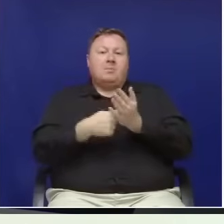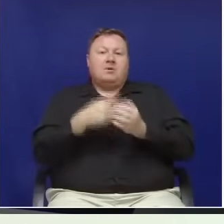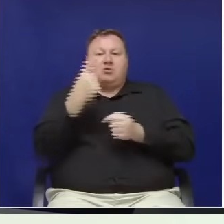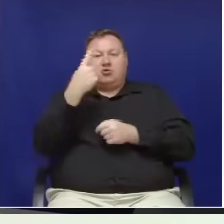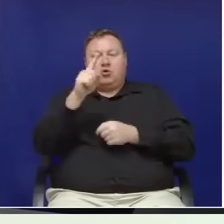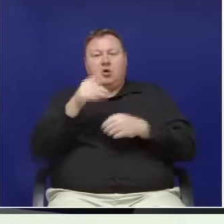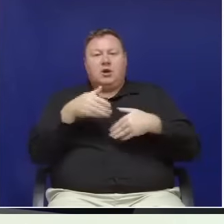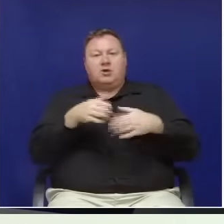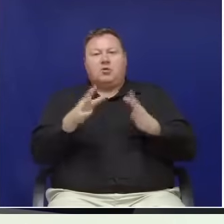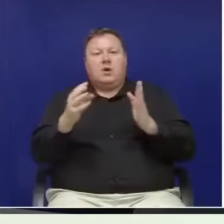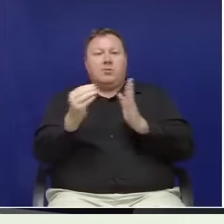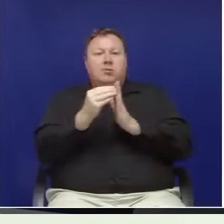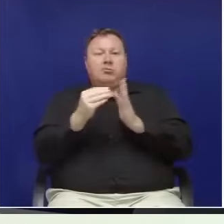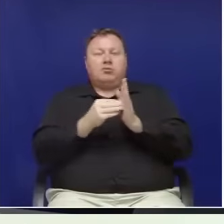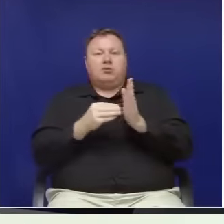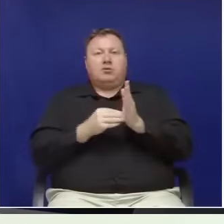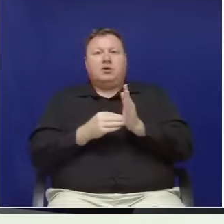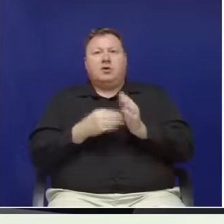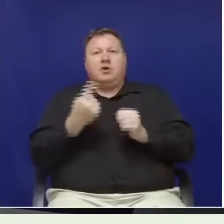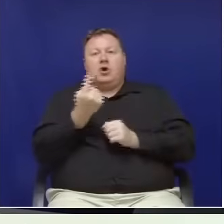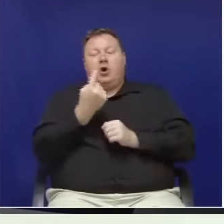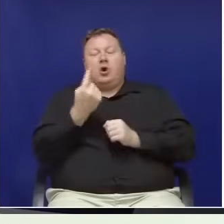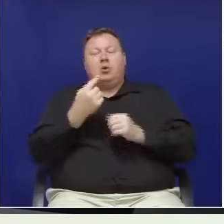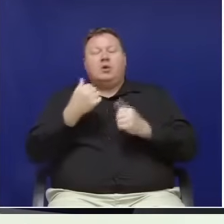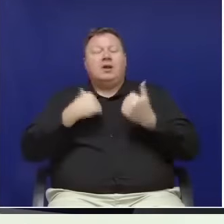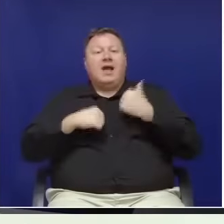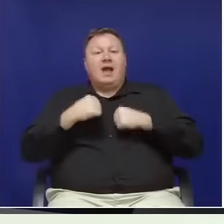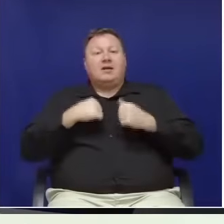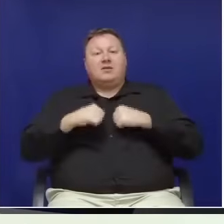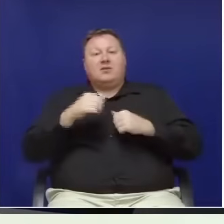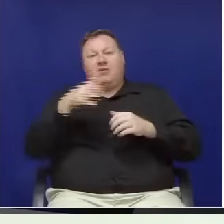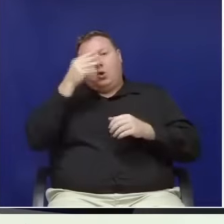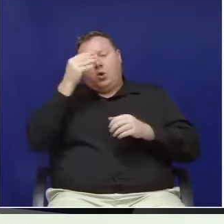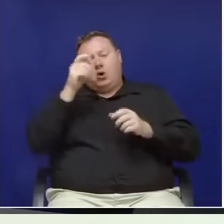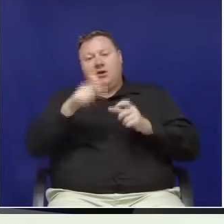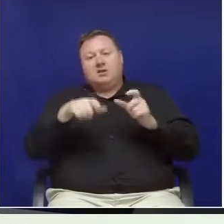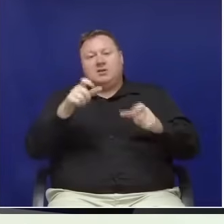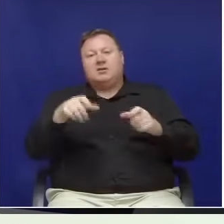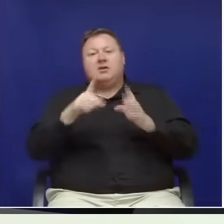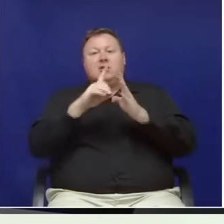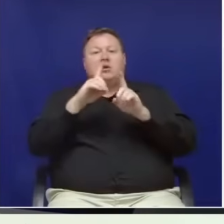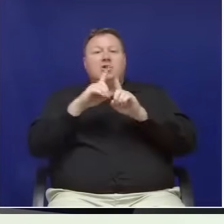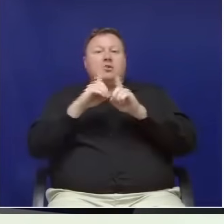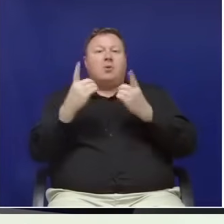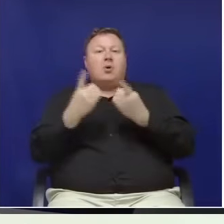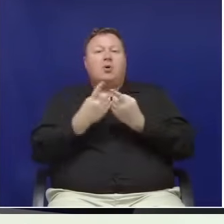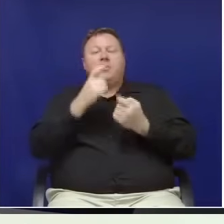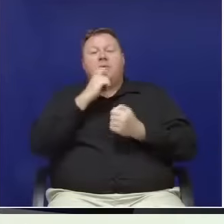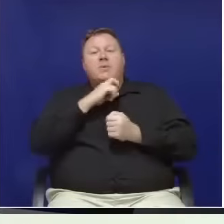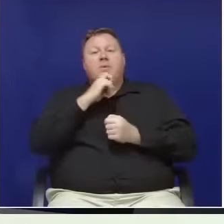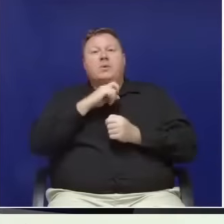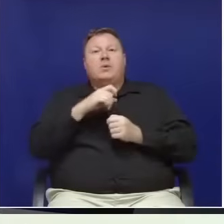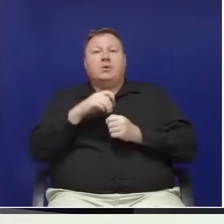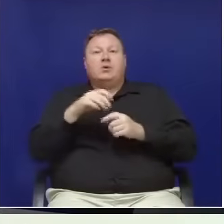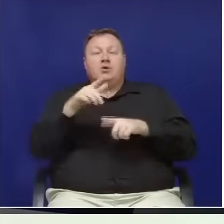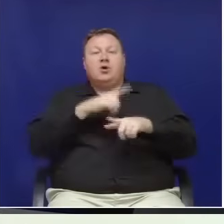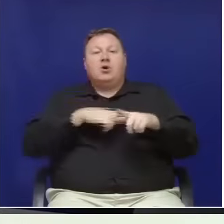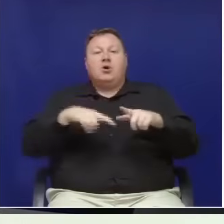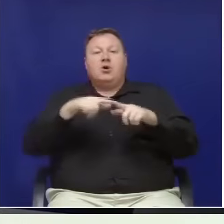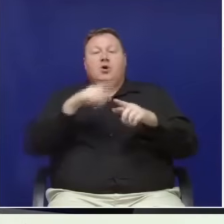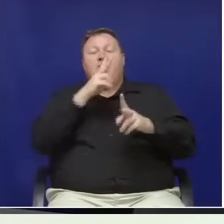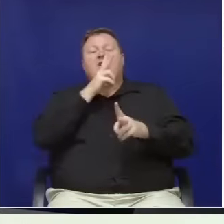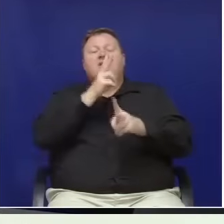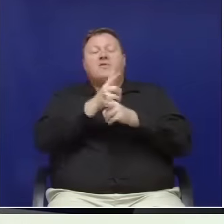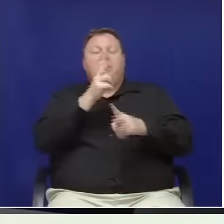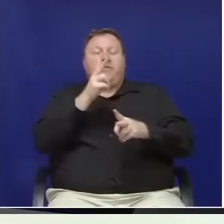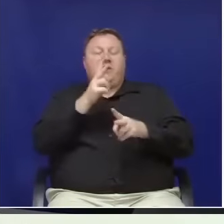only to eligible active learners, the department utilizes localized verification